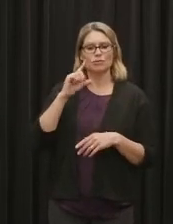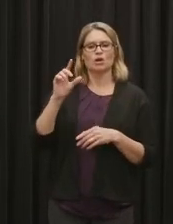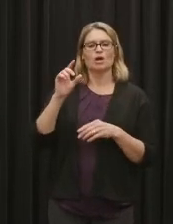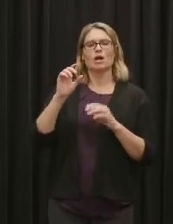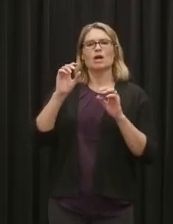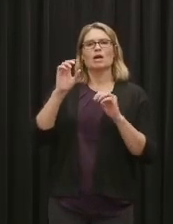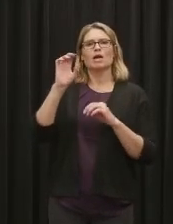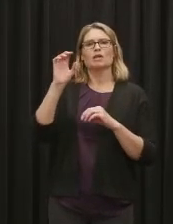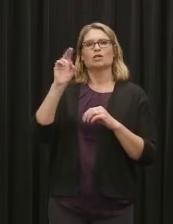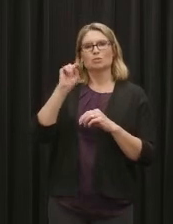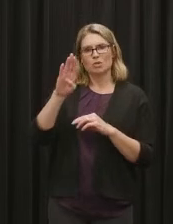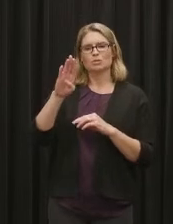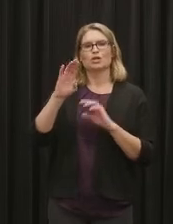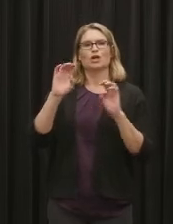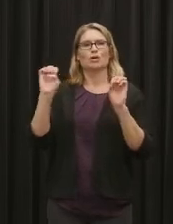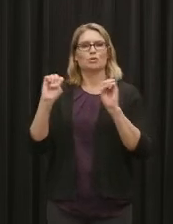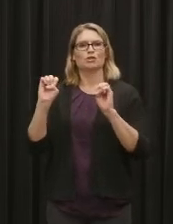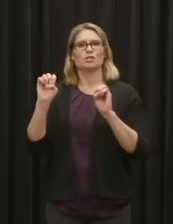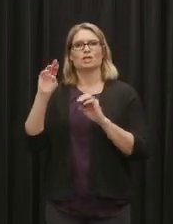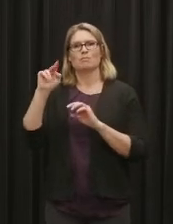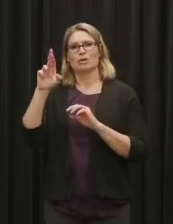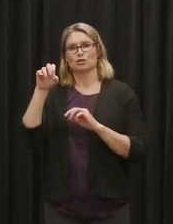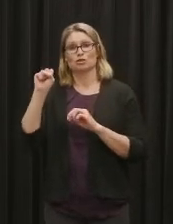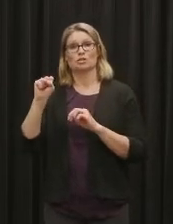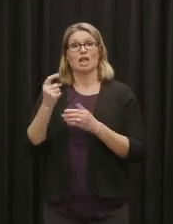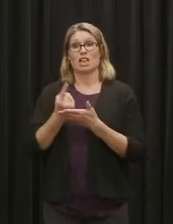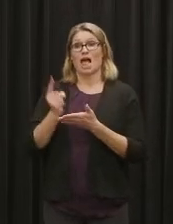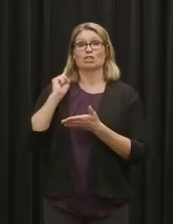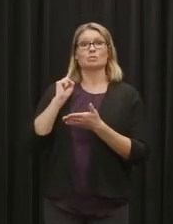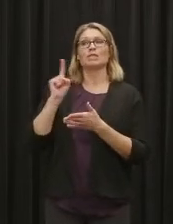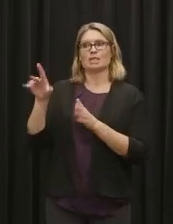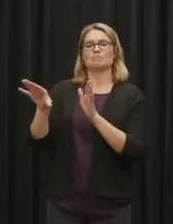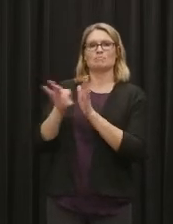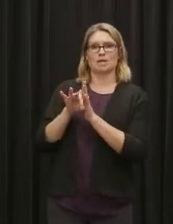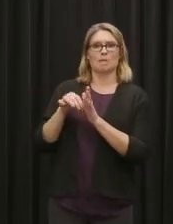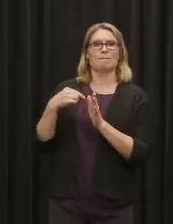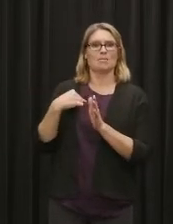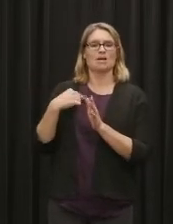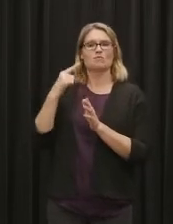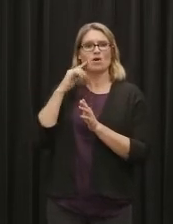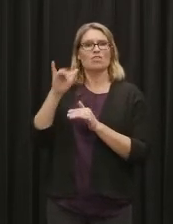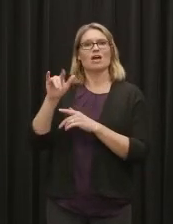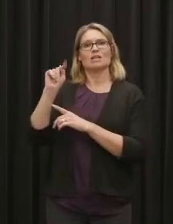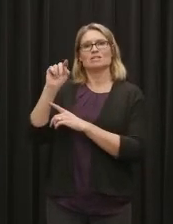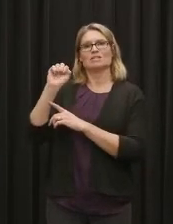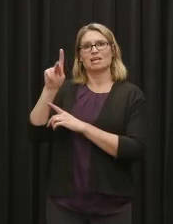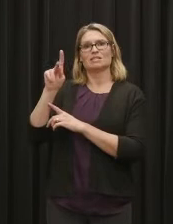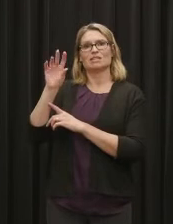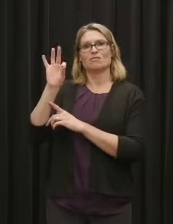Measures. And last week, I was appointed to lead the New Brunswick Immunization Task Force.